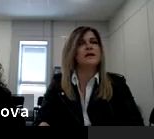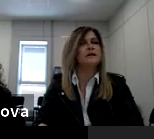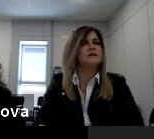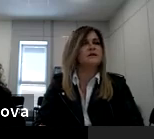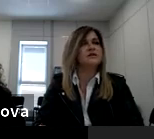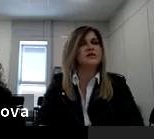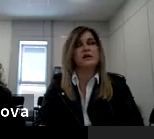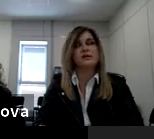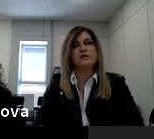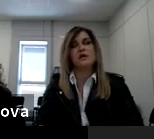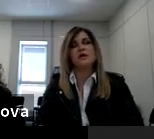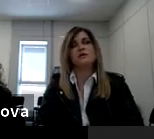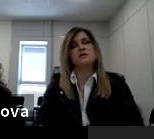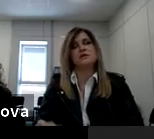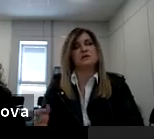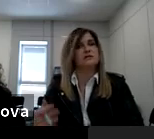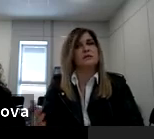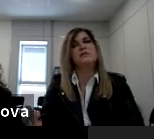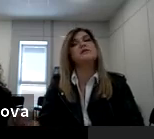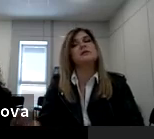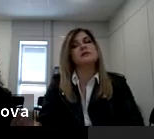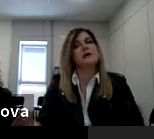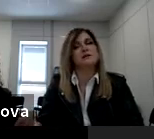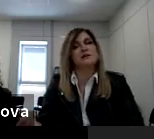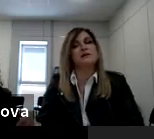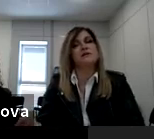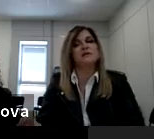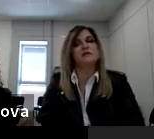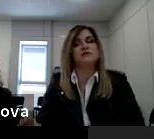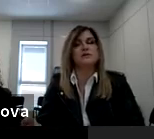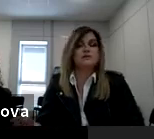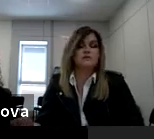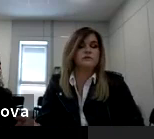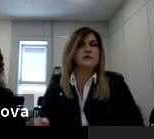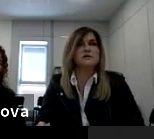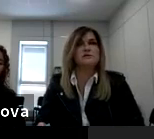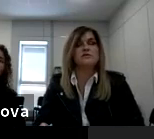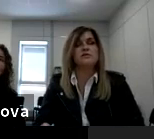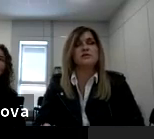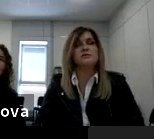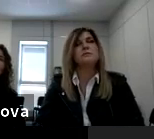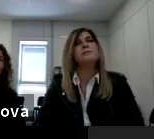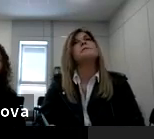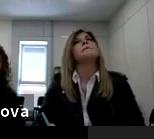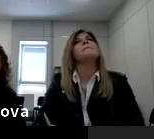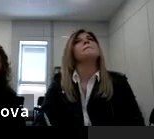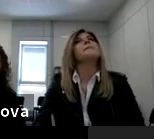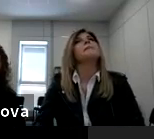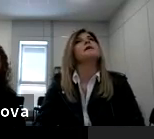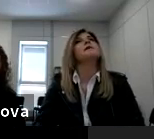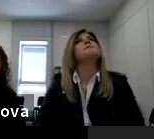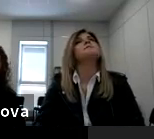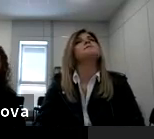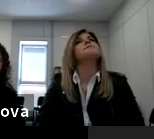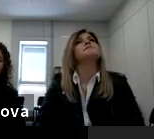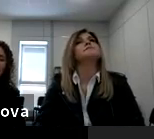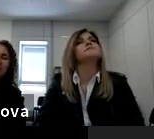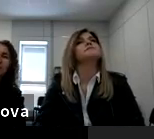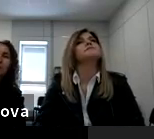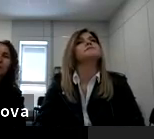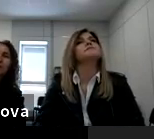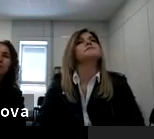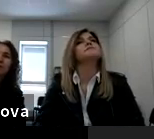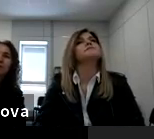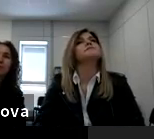it will not change its appearance after years and years. So this is also possible. So